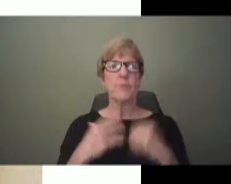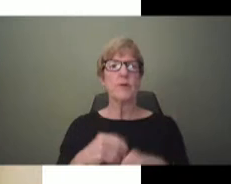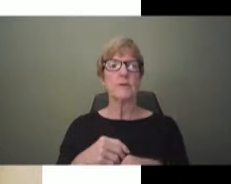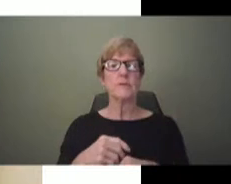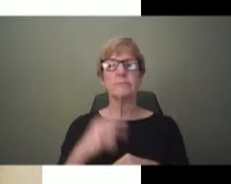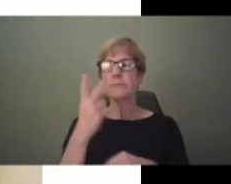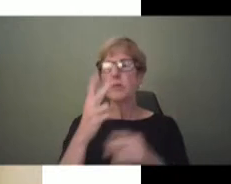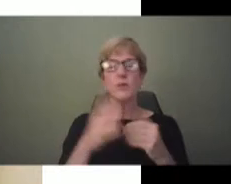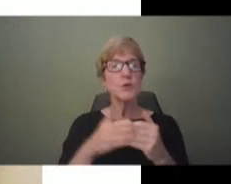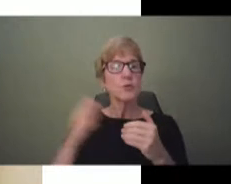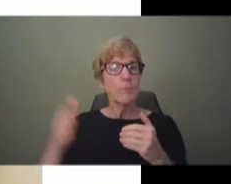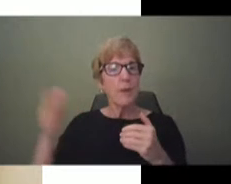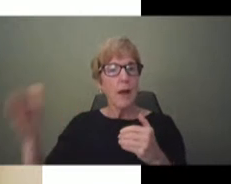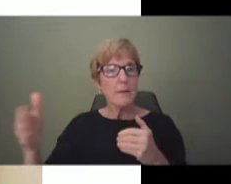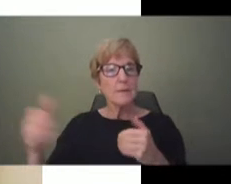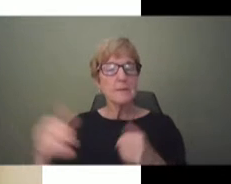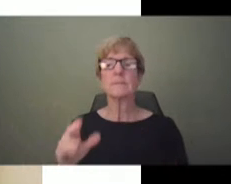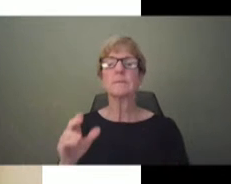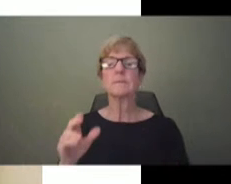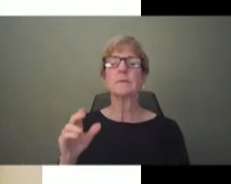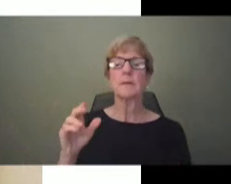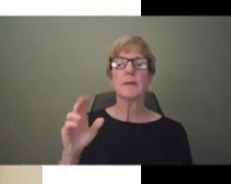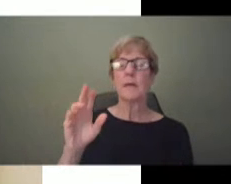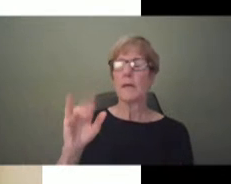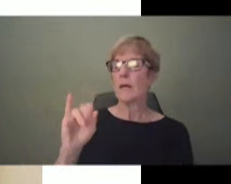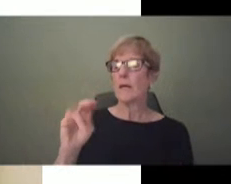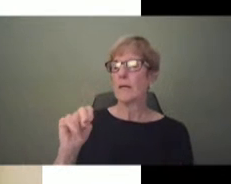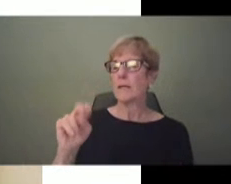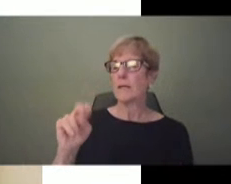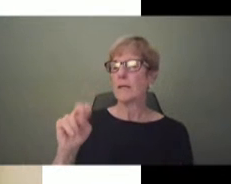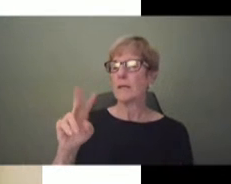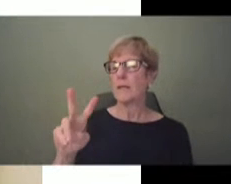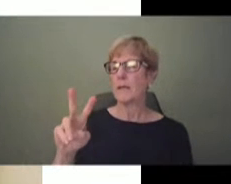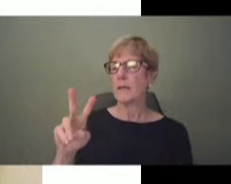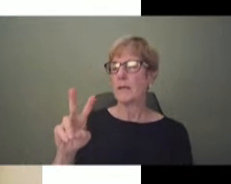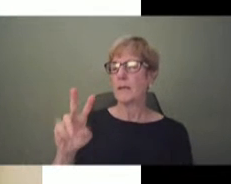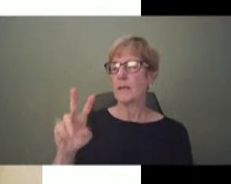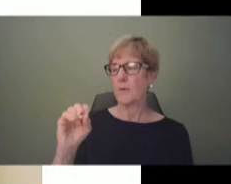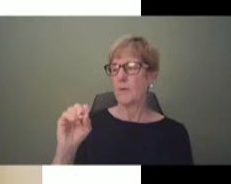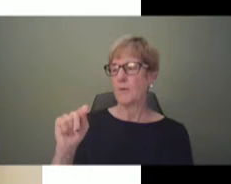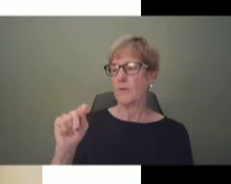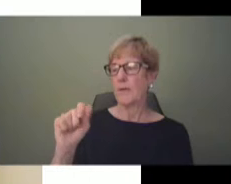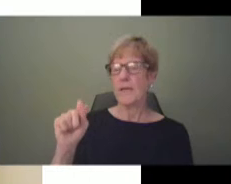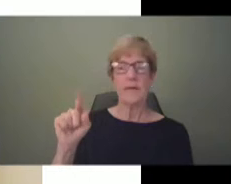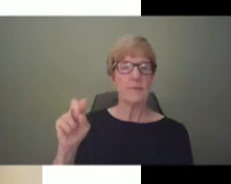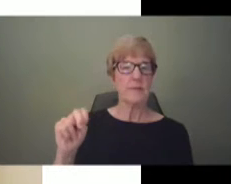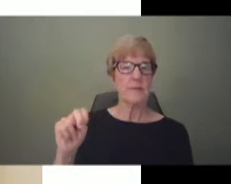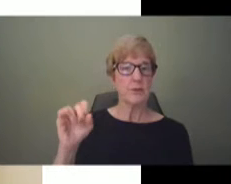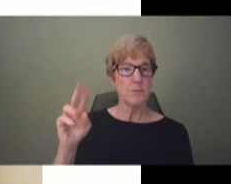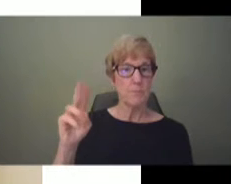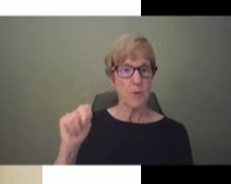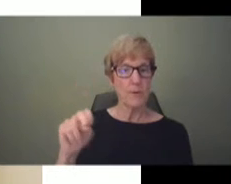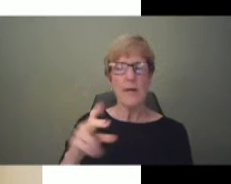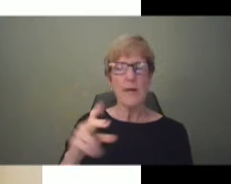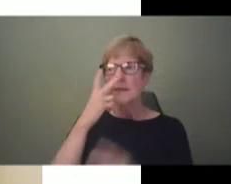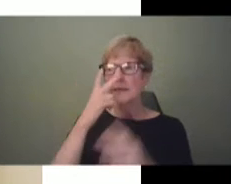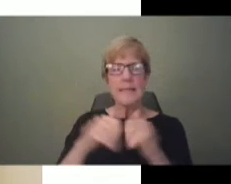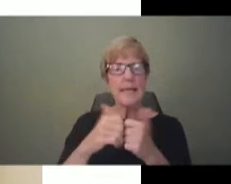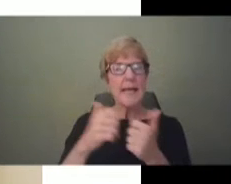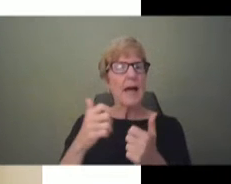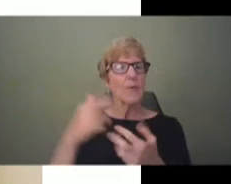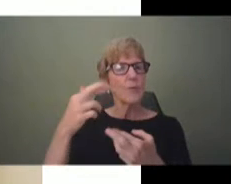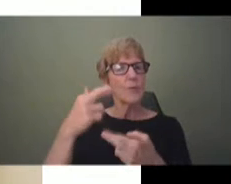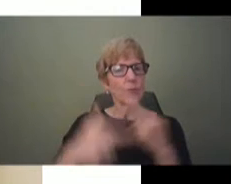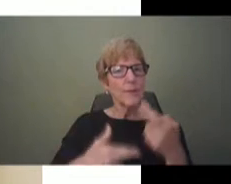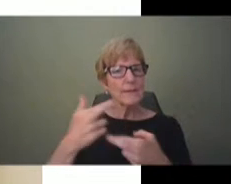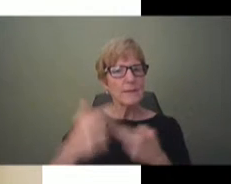away at Innovation at uh Envision Charlotte's Innovation Barn uh I'm researching how locally recycled materials can be